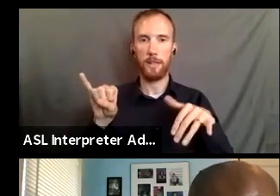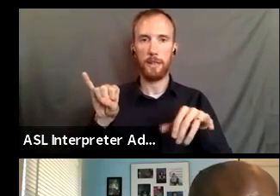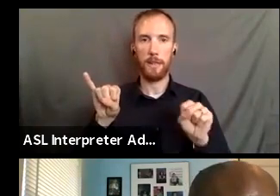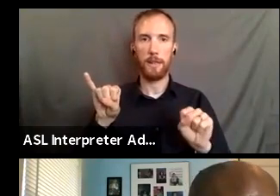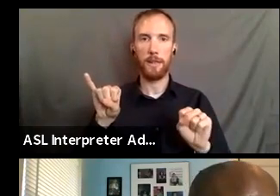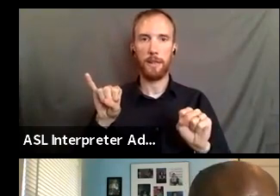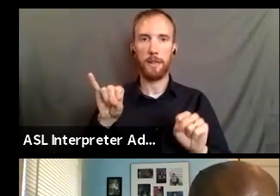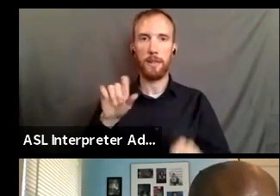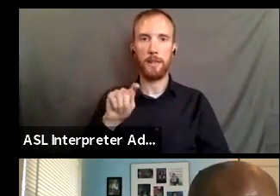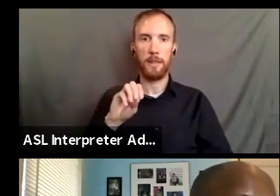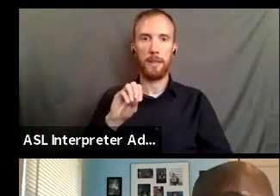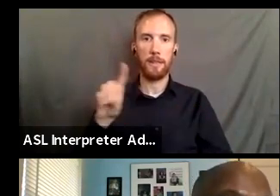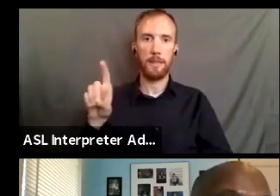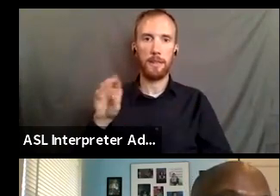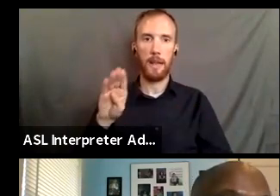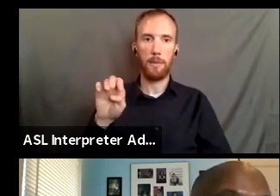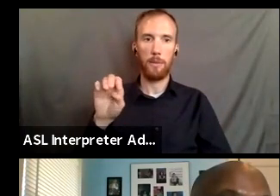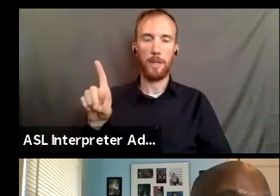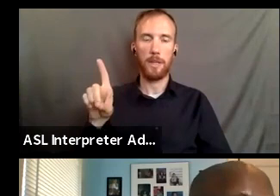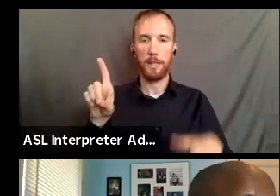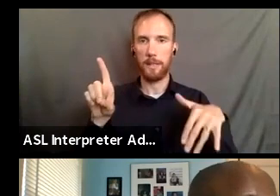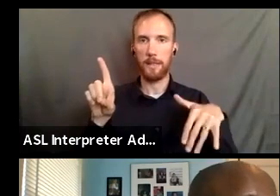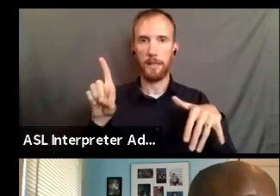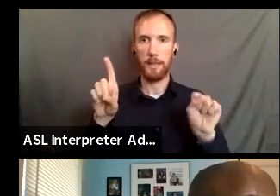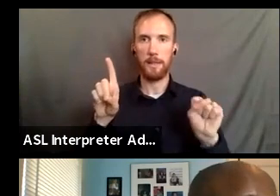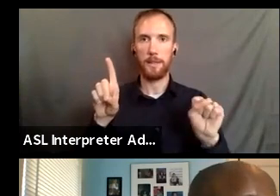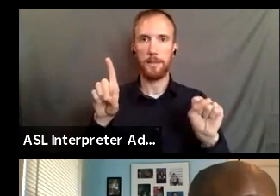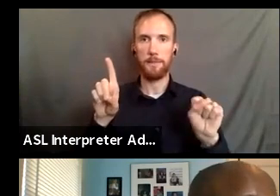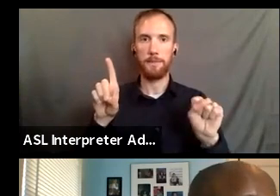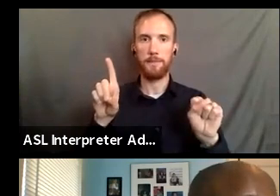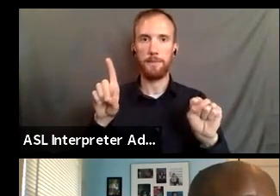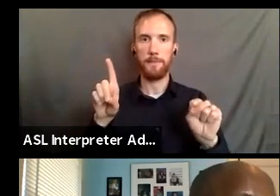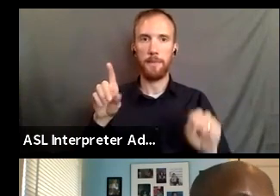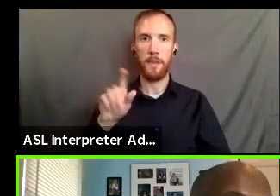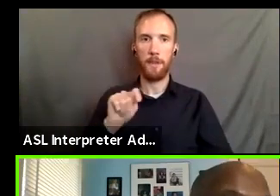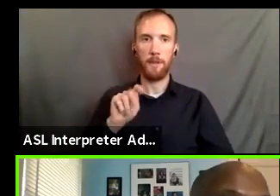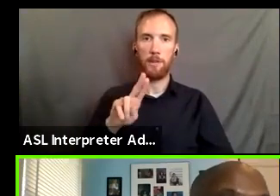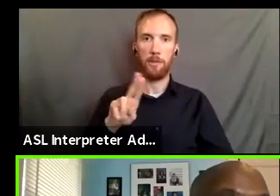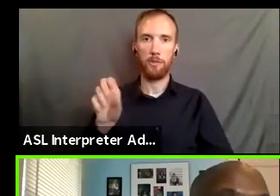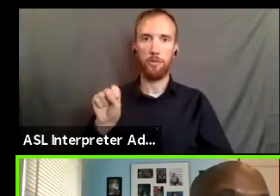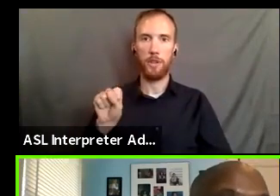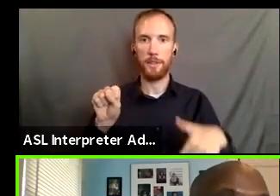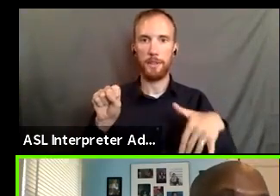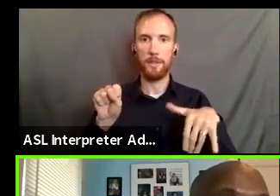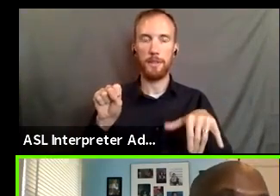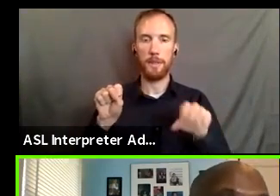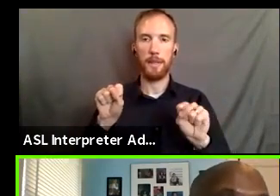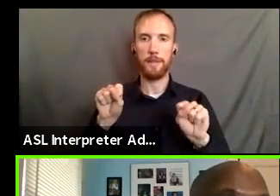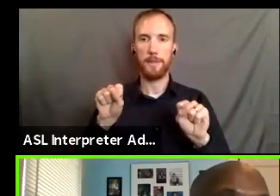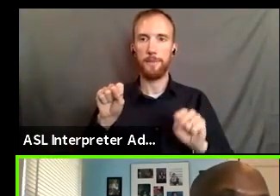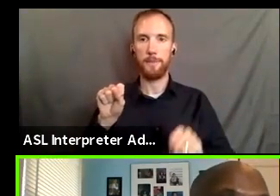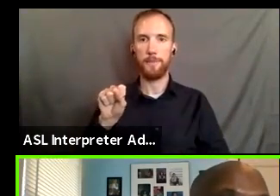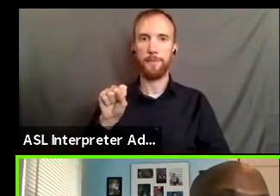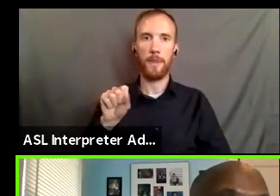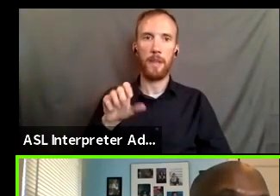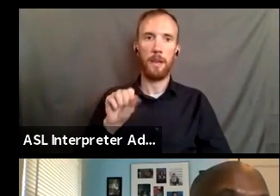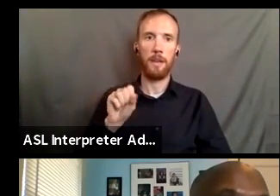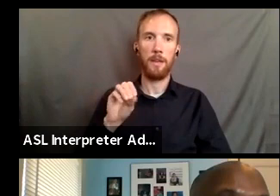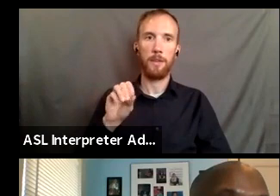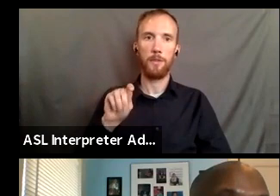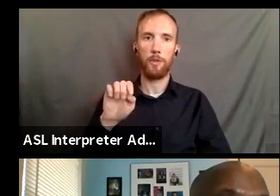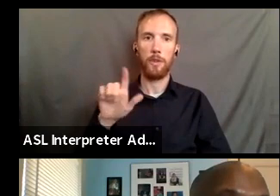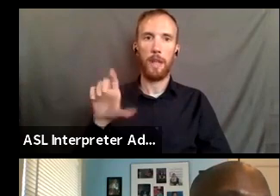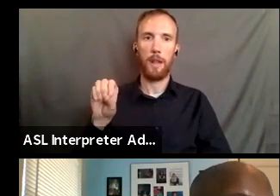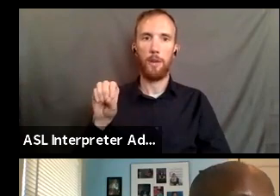member ted breland yes member trust yes members attelo